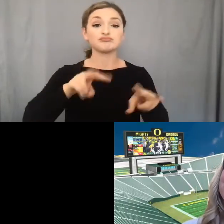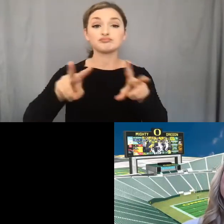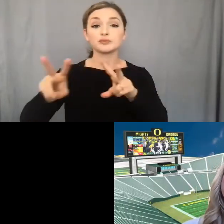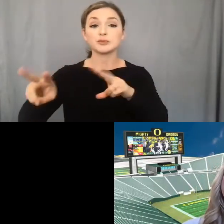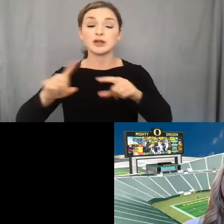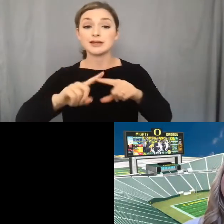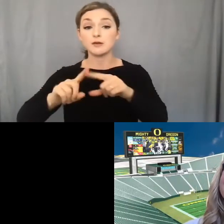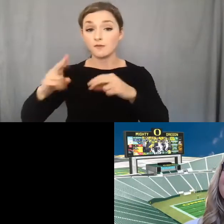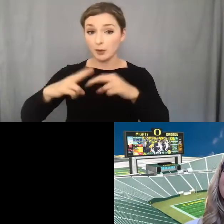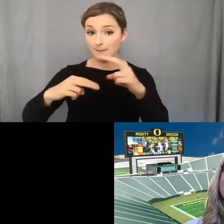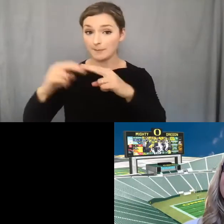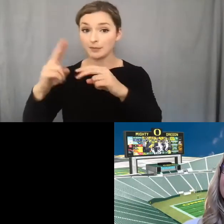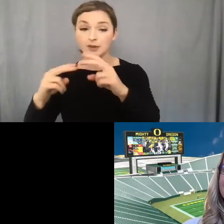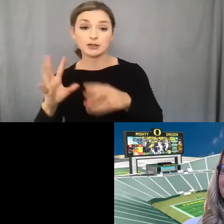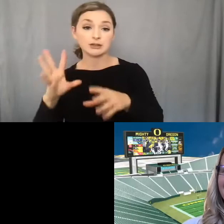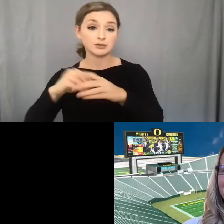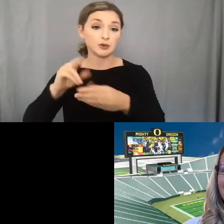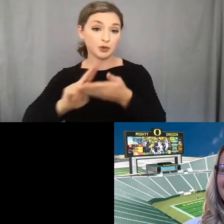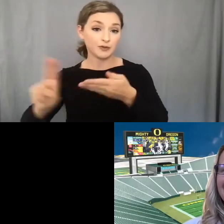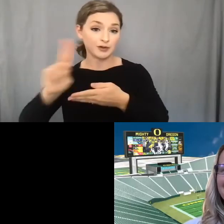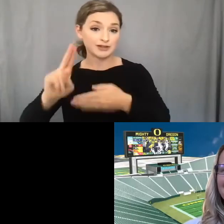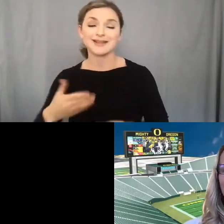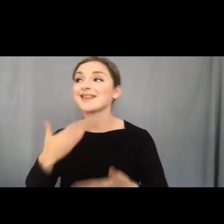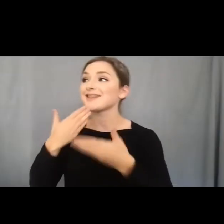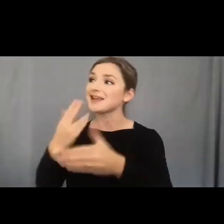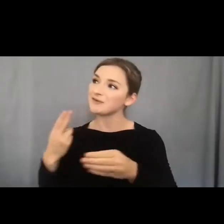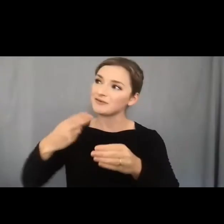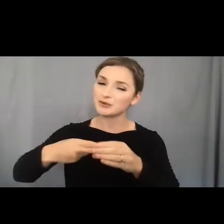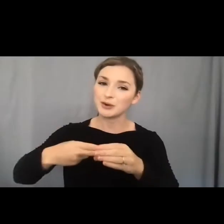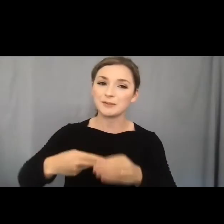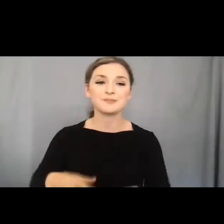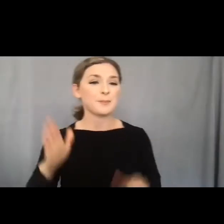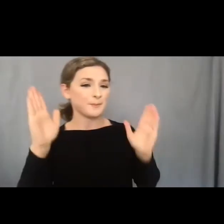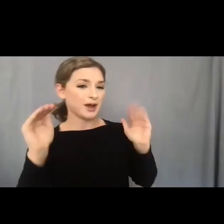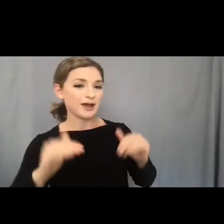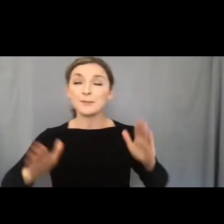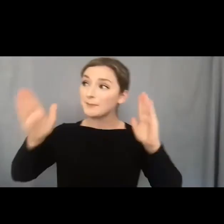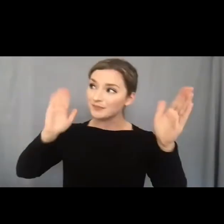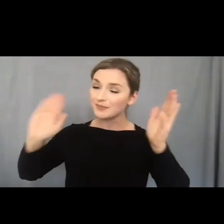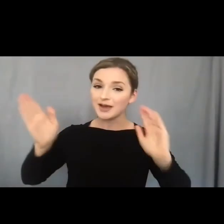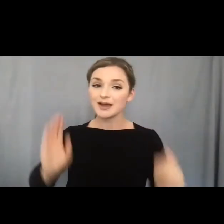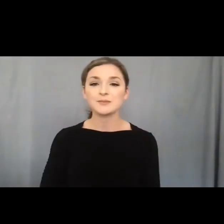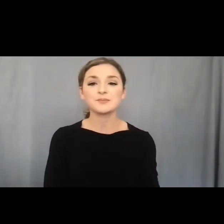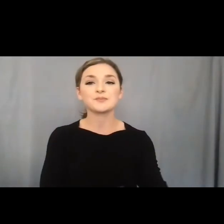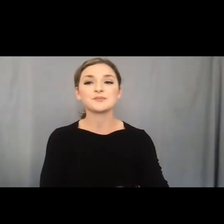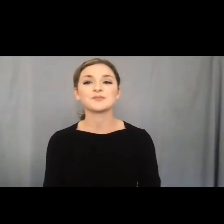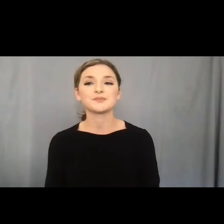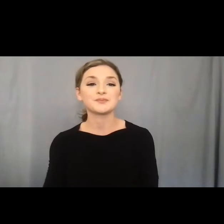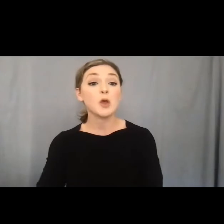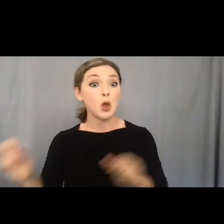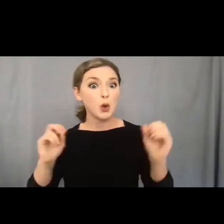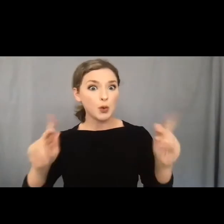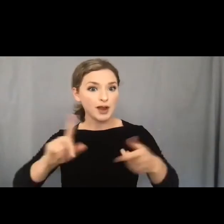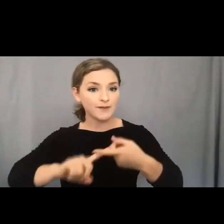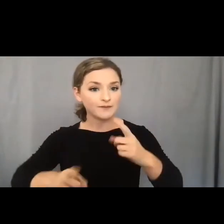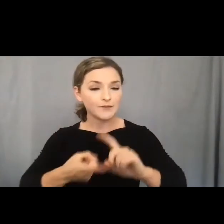much for joining us. Bye. Bye. All right, my friends. So it's time for a story. I know some of